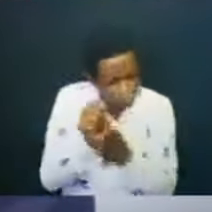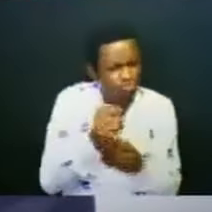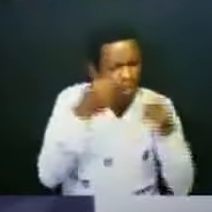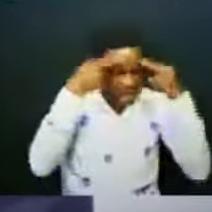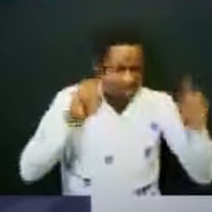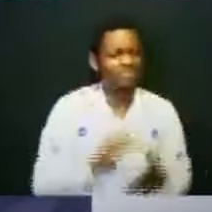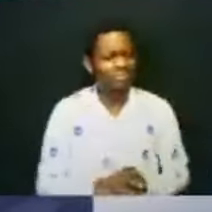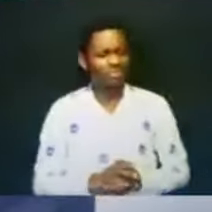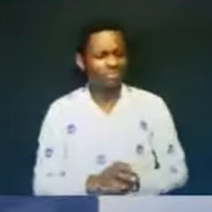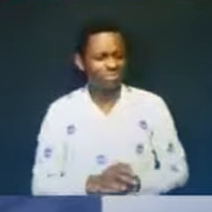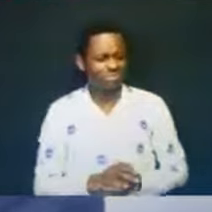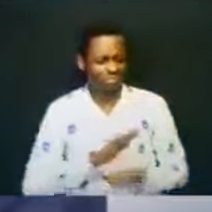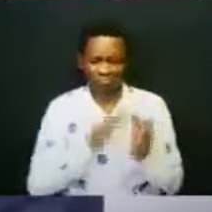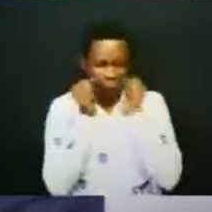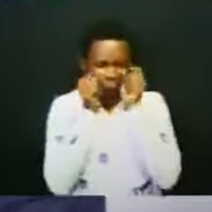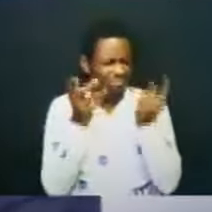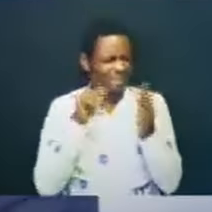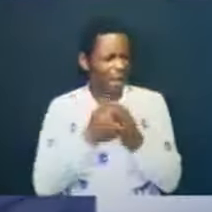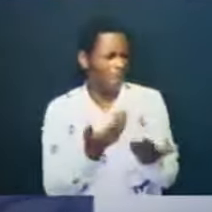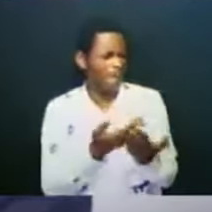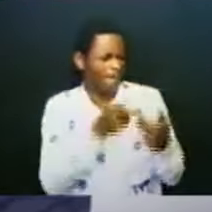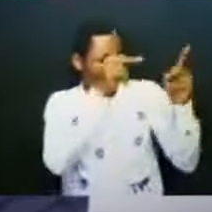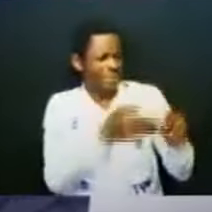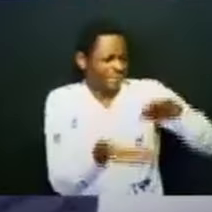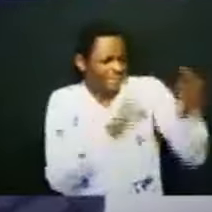things. Turn and